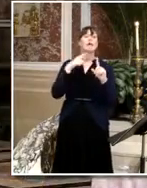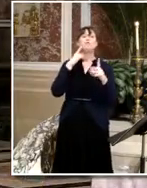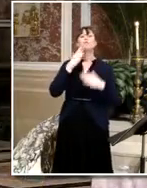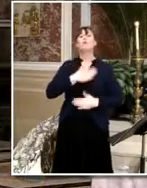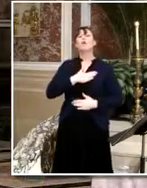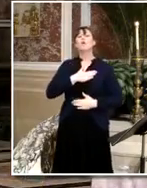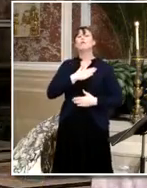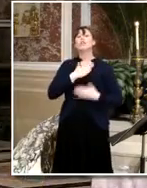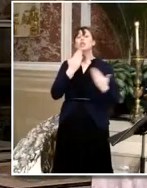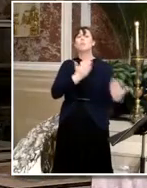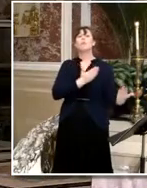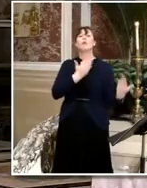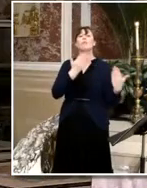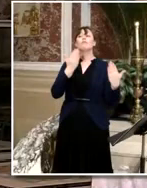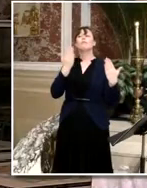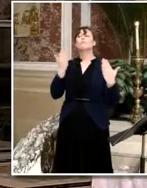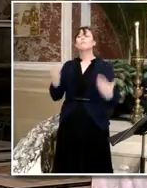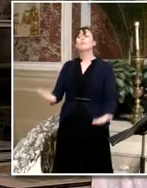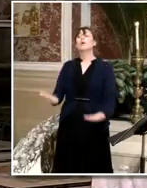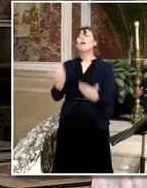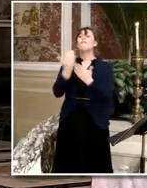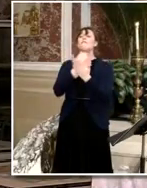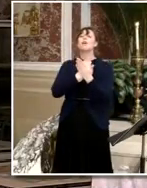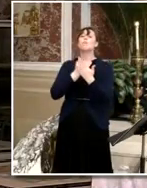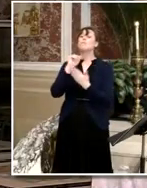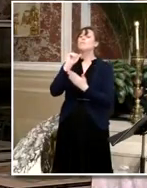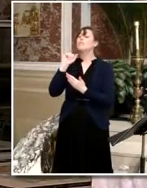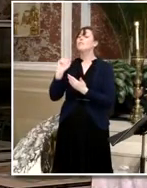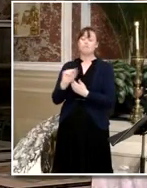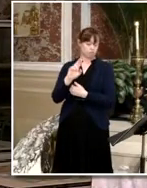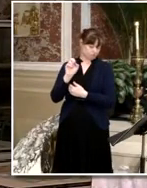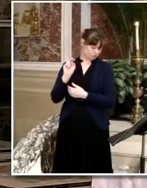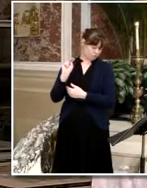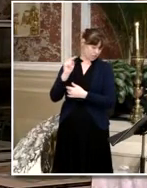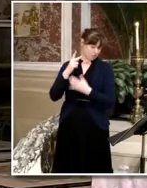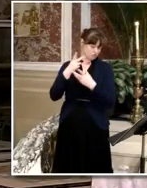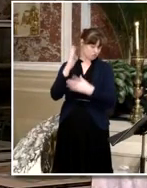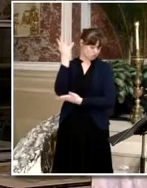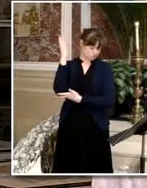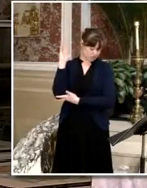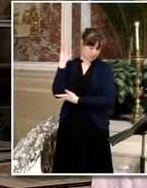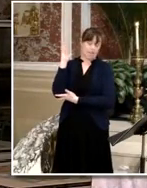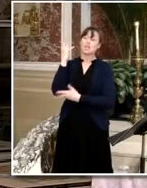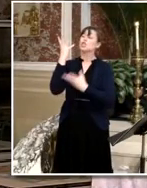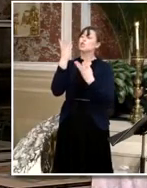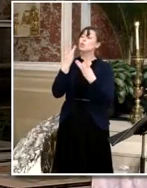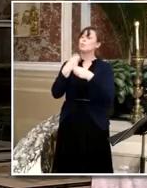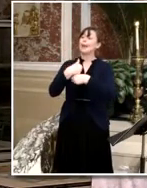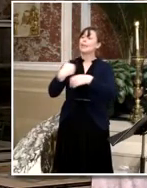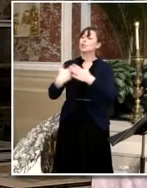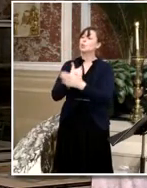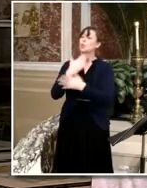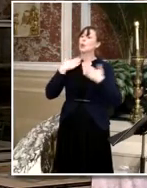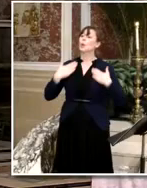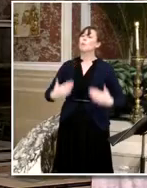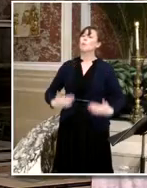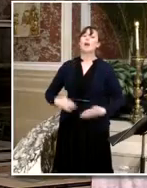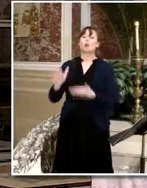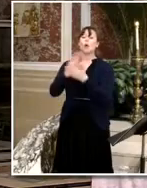brought forth from the verdant tree to restore the body, so that by your holy